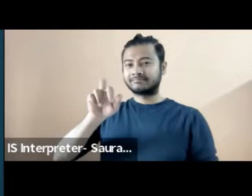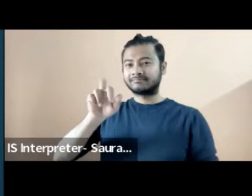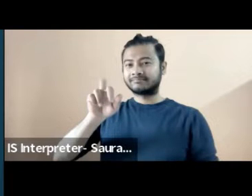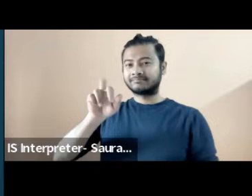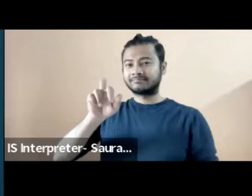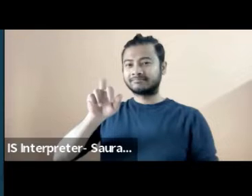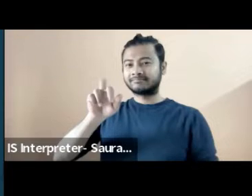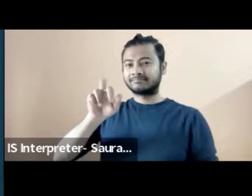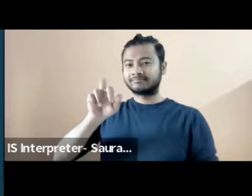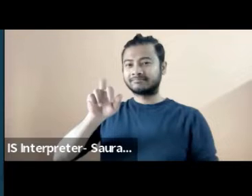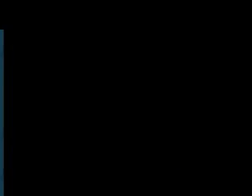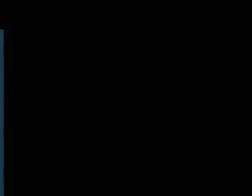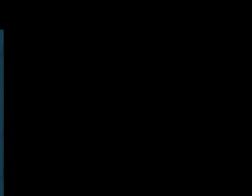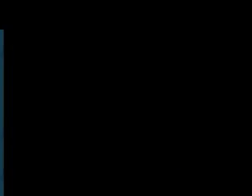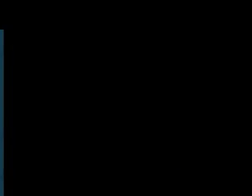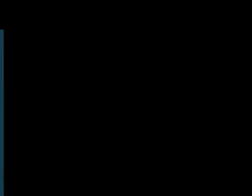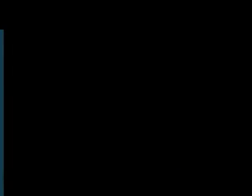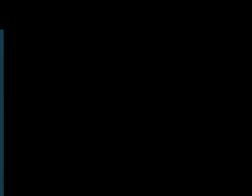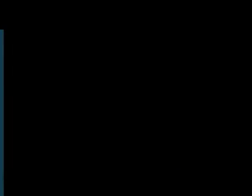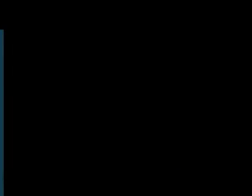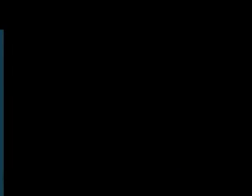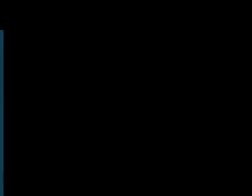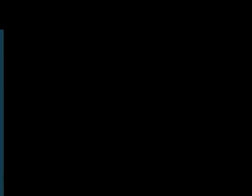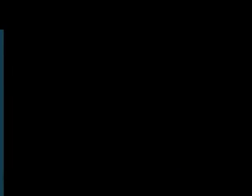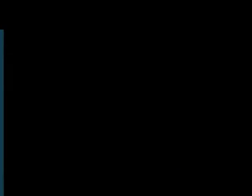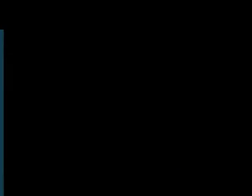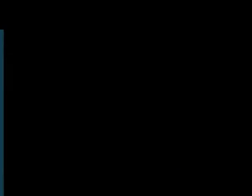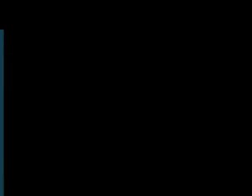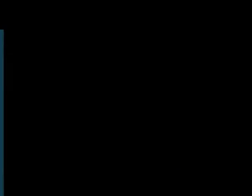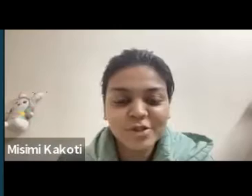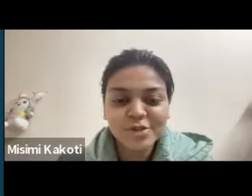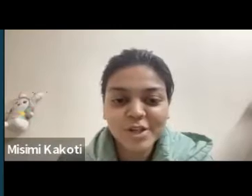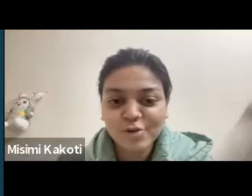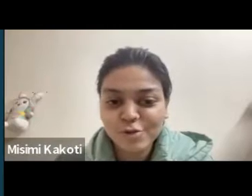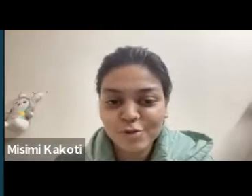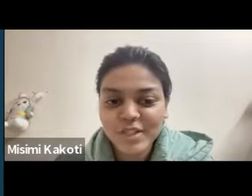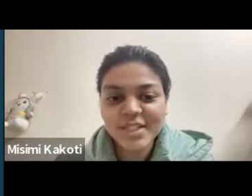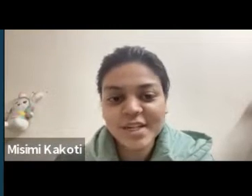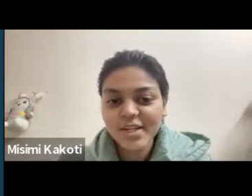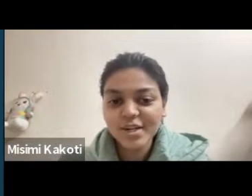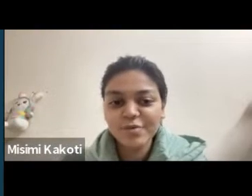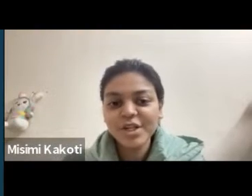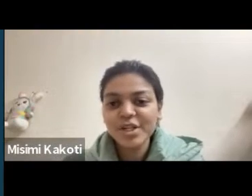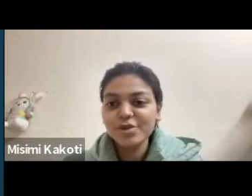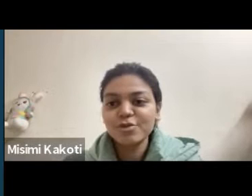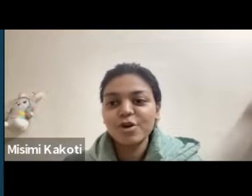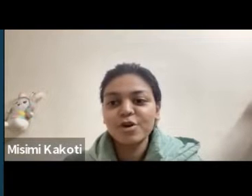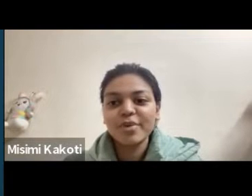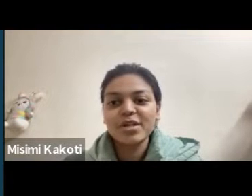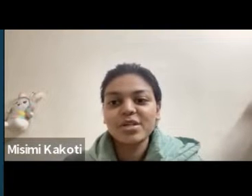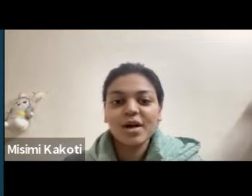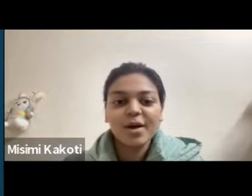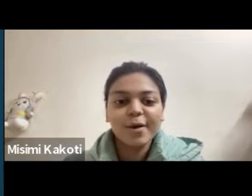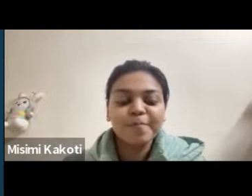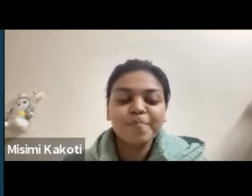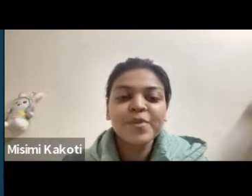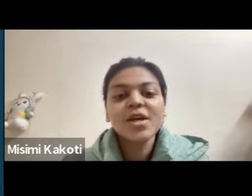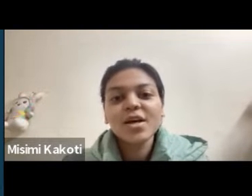Hi, everyone. So with the help of a few slides, I would like to take you through the study that we did to